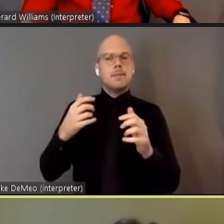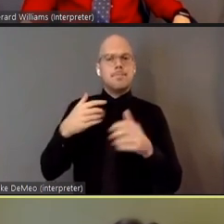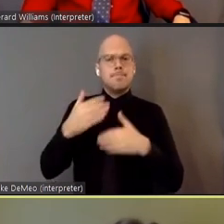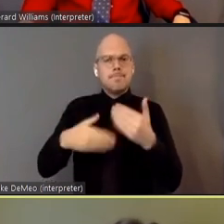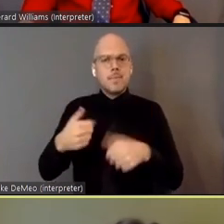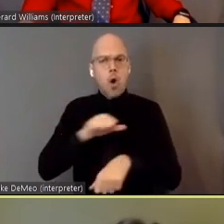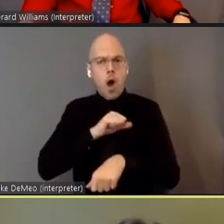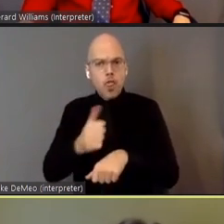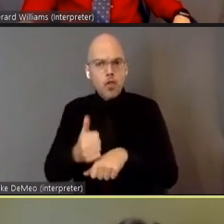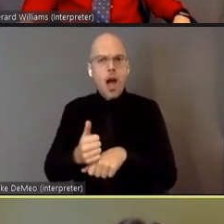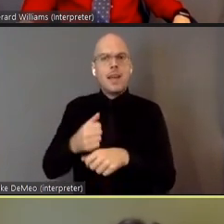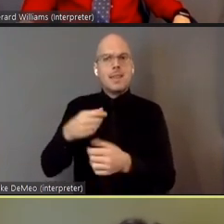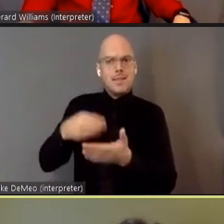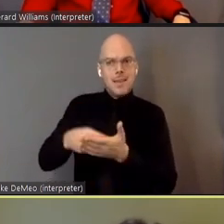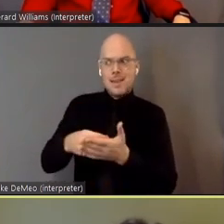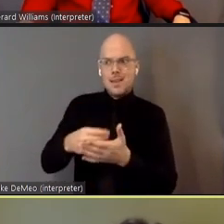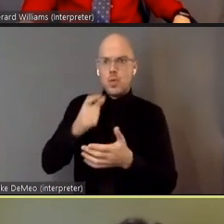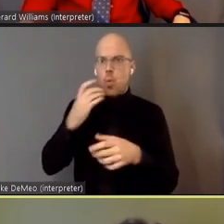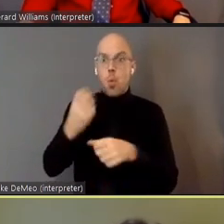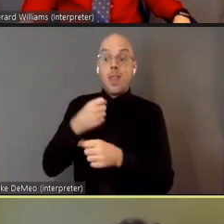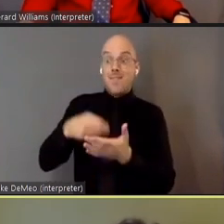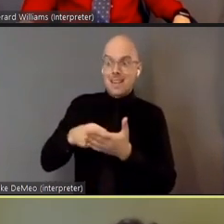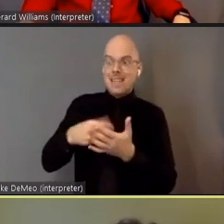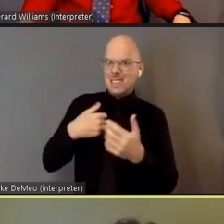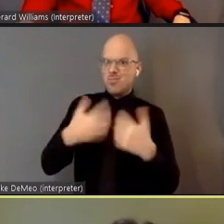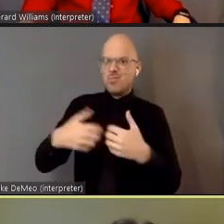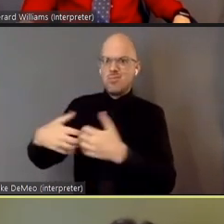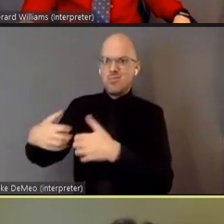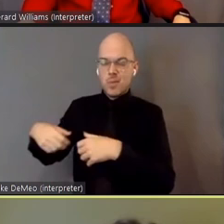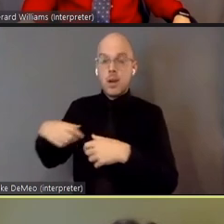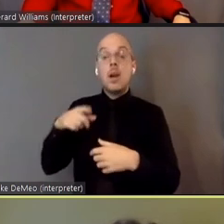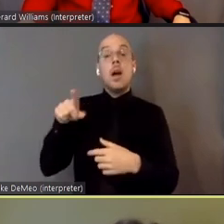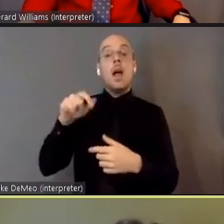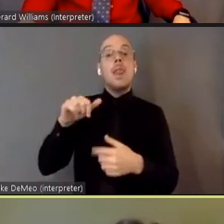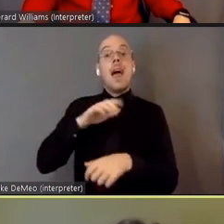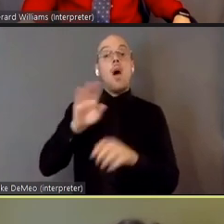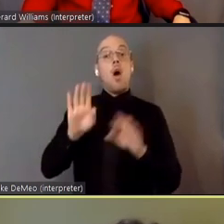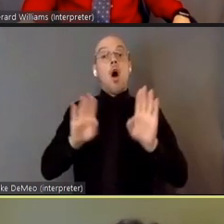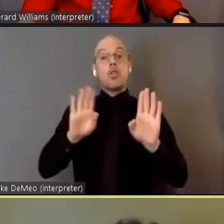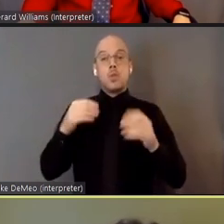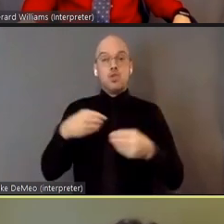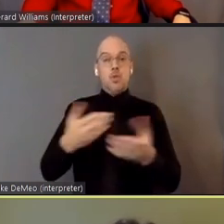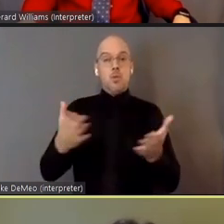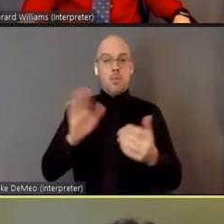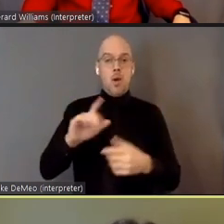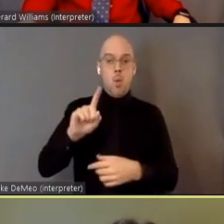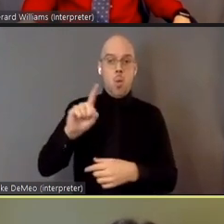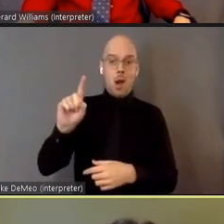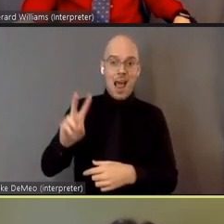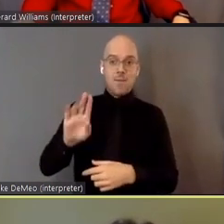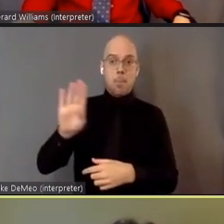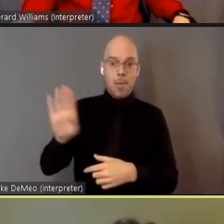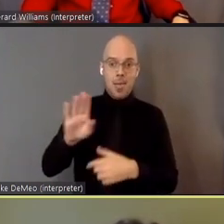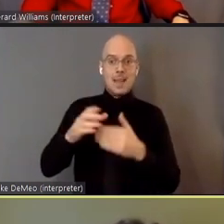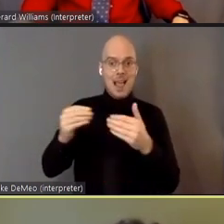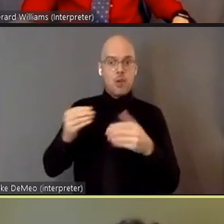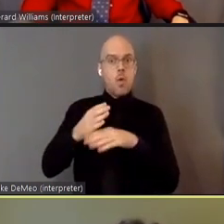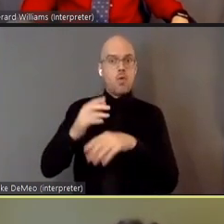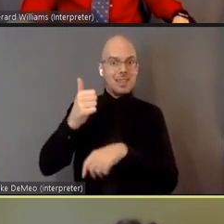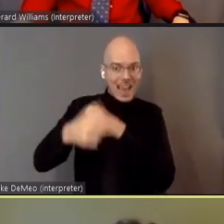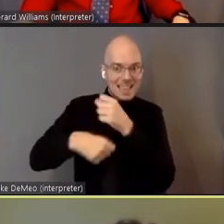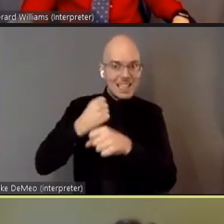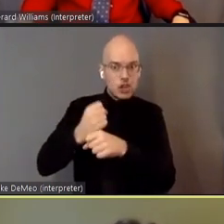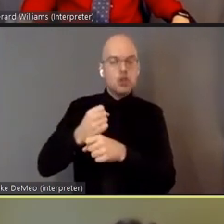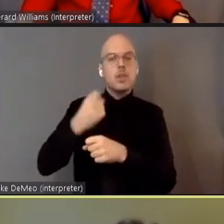that had been won in that auction. And that auction is distributing about $1.5 billion over 10 years for